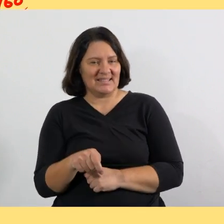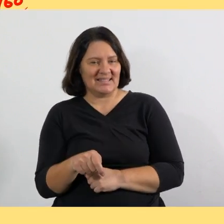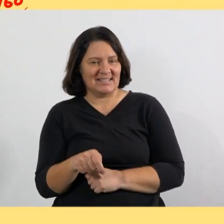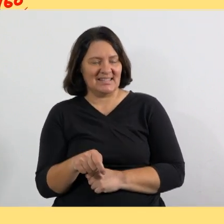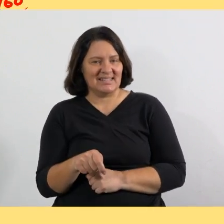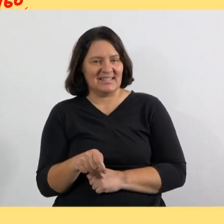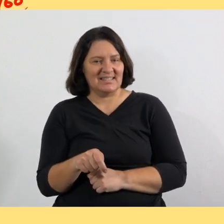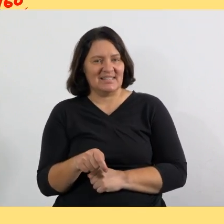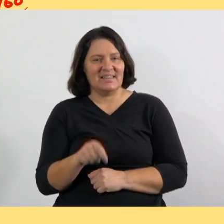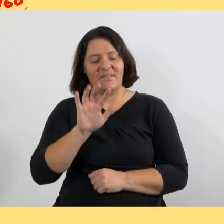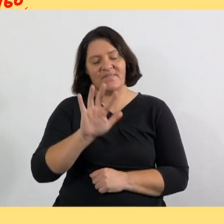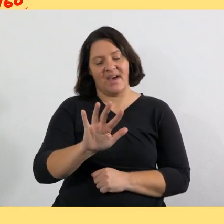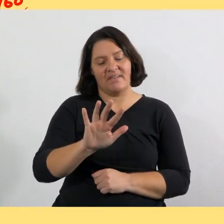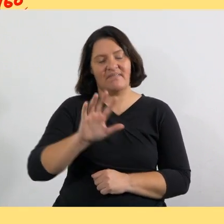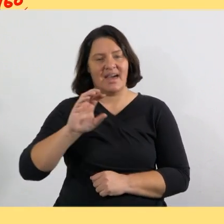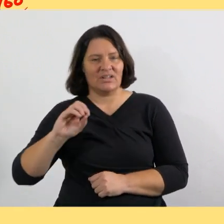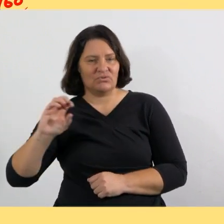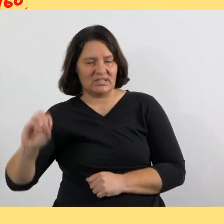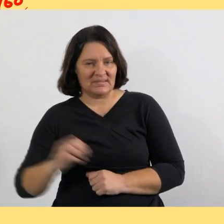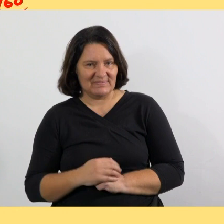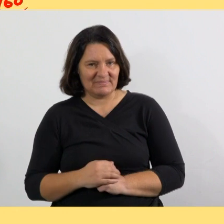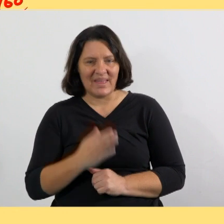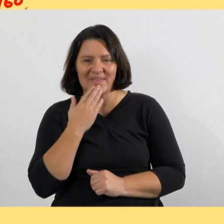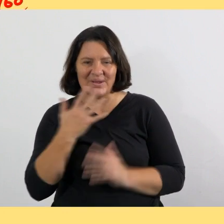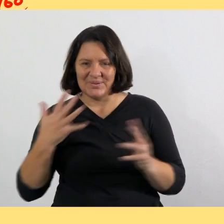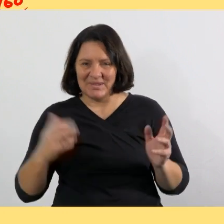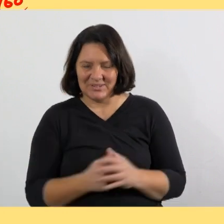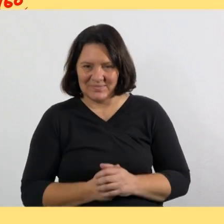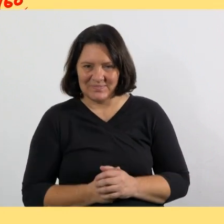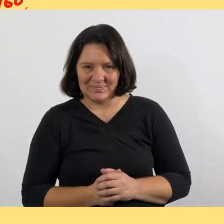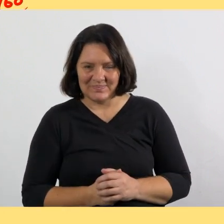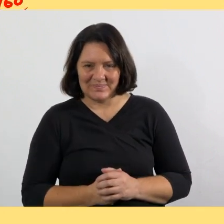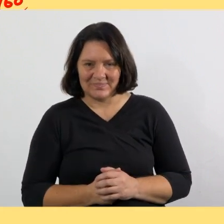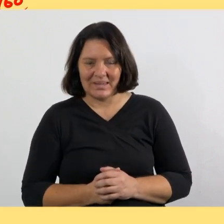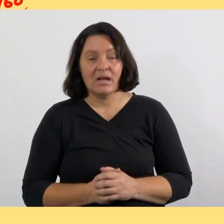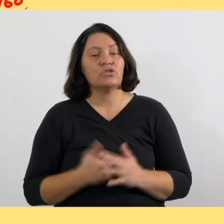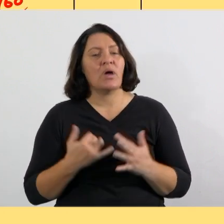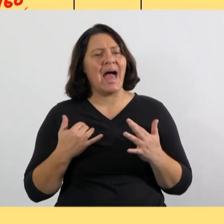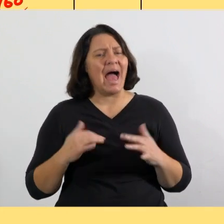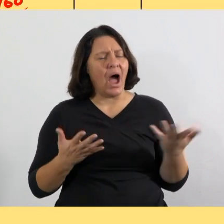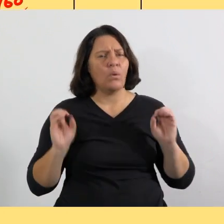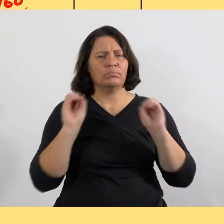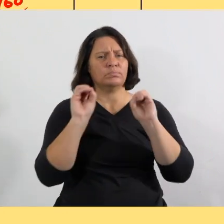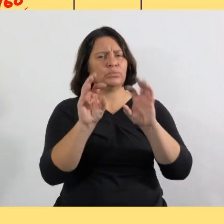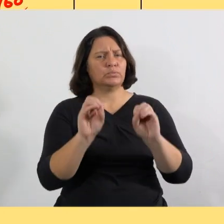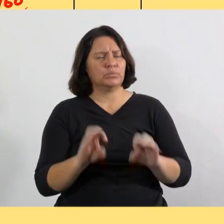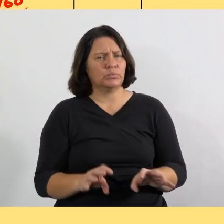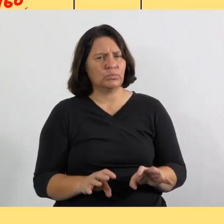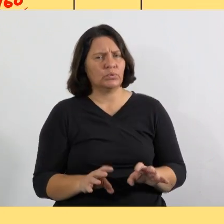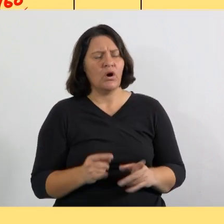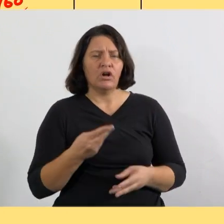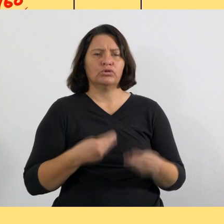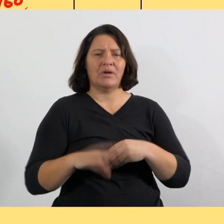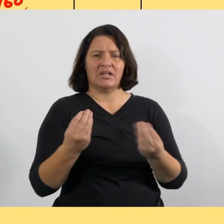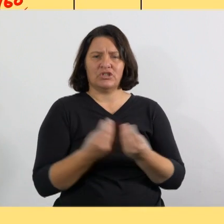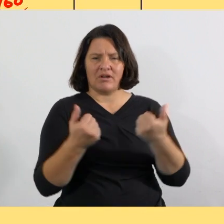11,500. Thank you so much, 11.5. How then do we post this to my trading stock account? The